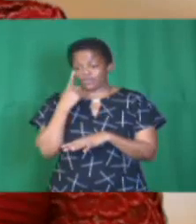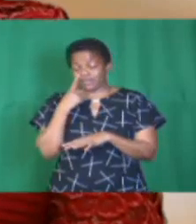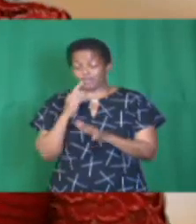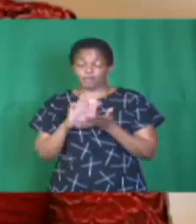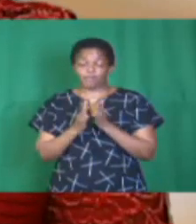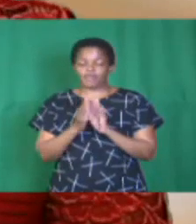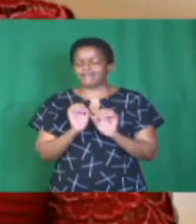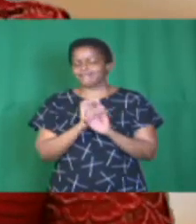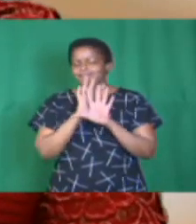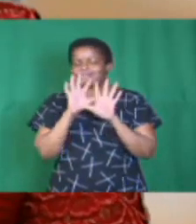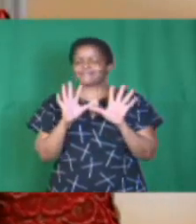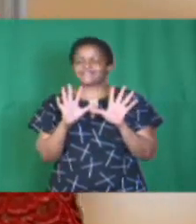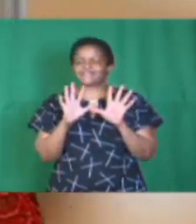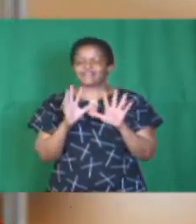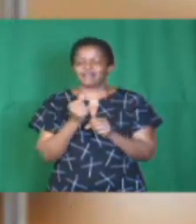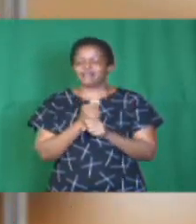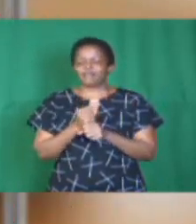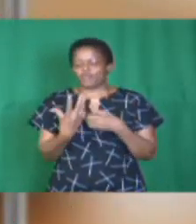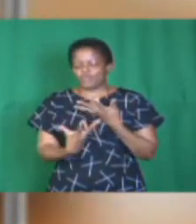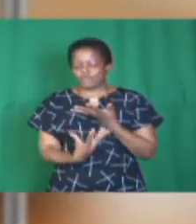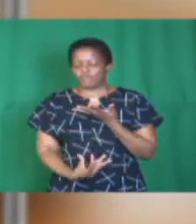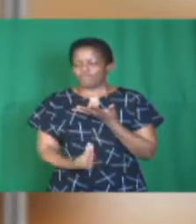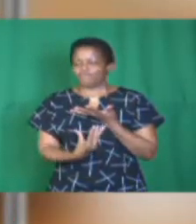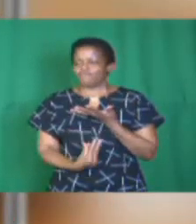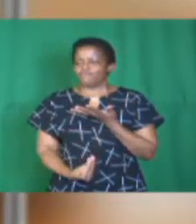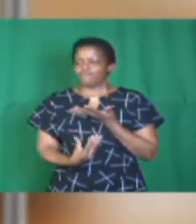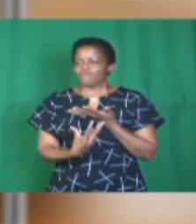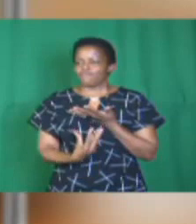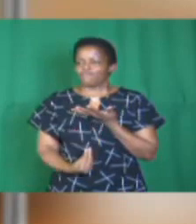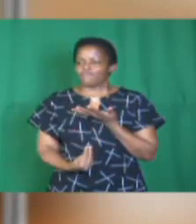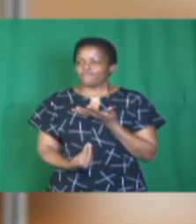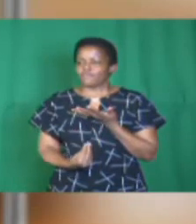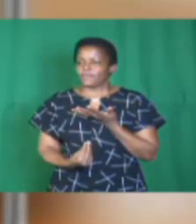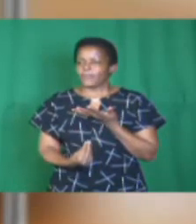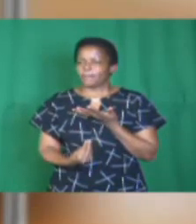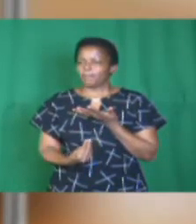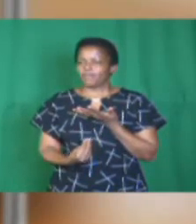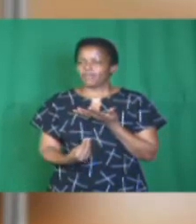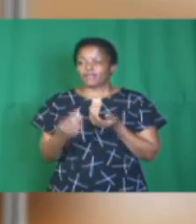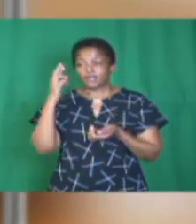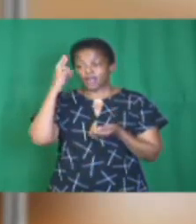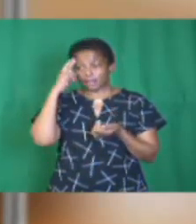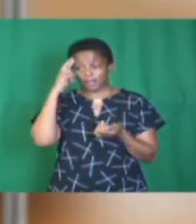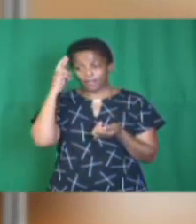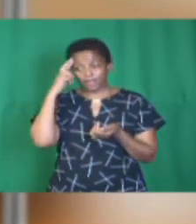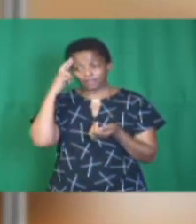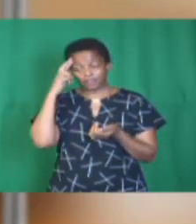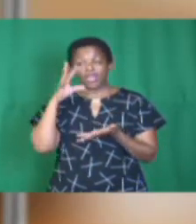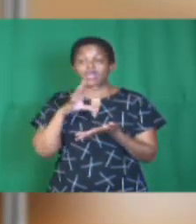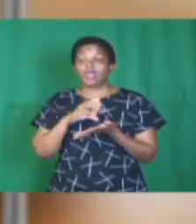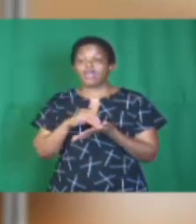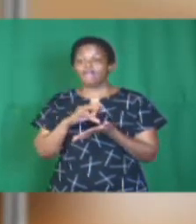clarify more on filtration, dear learners. So yes, you would remember that there are